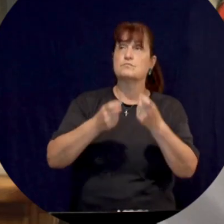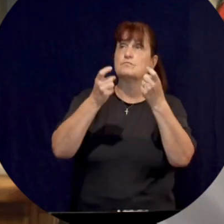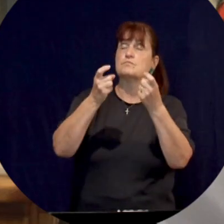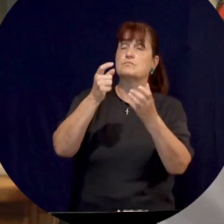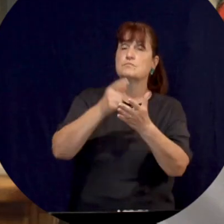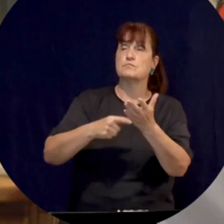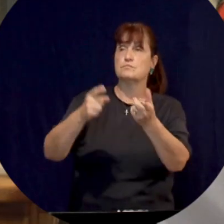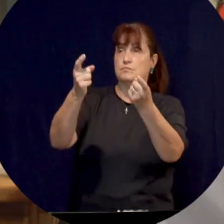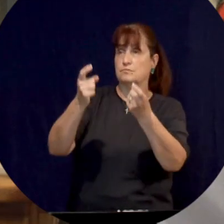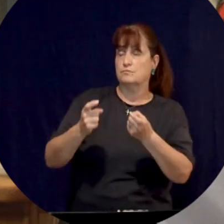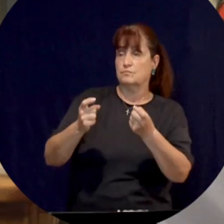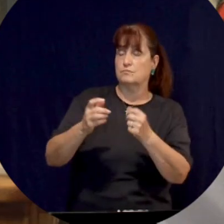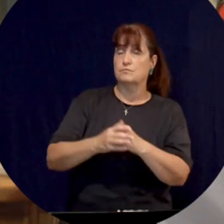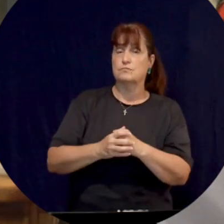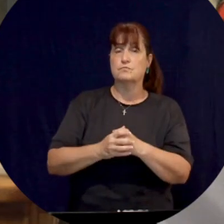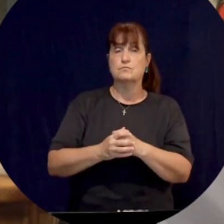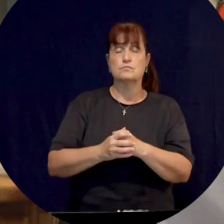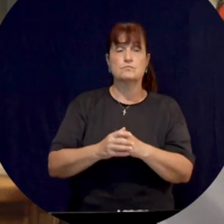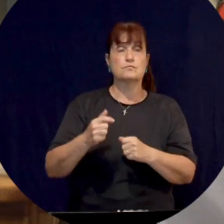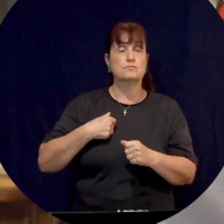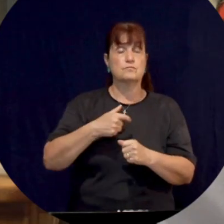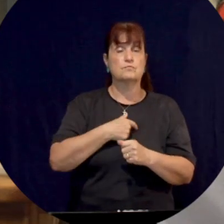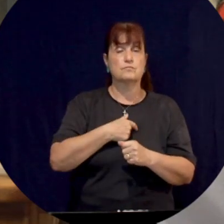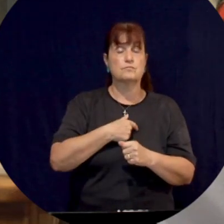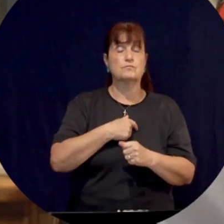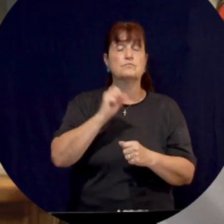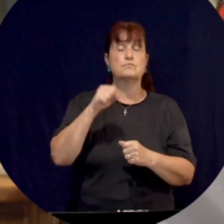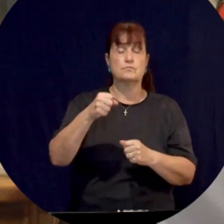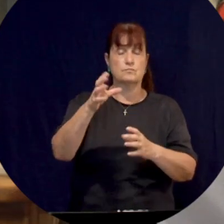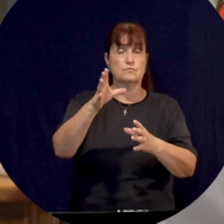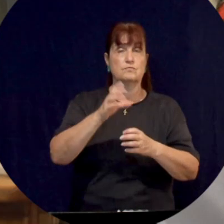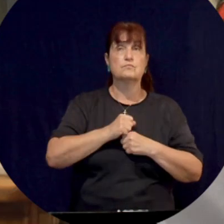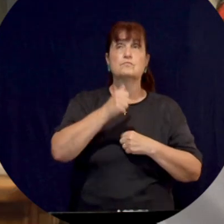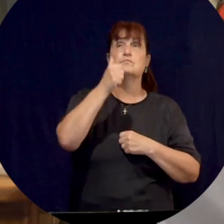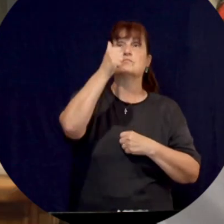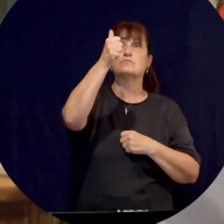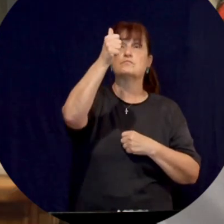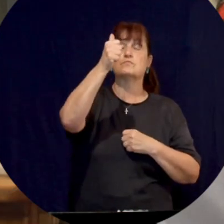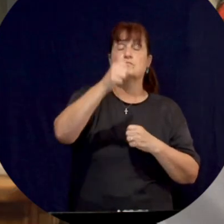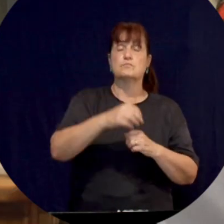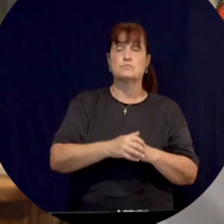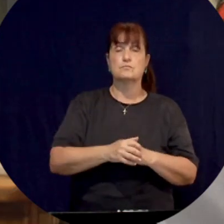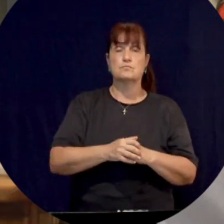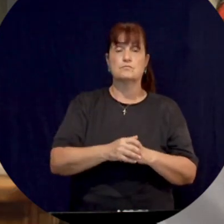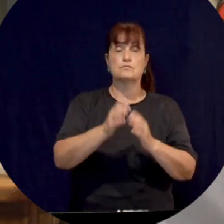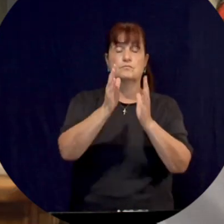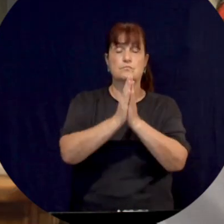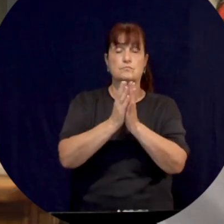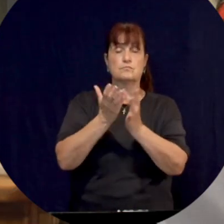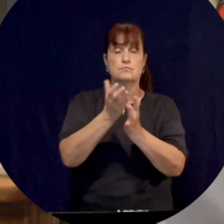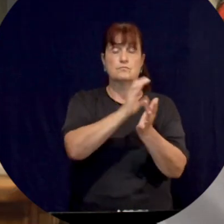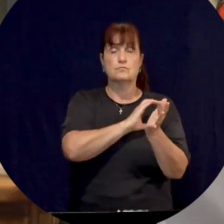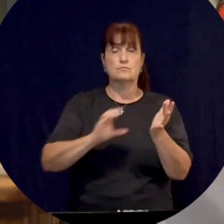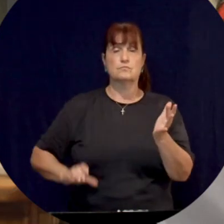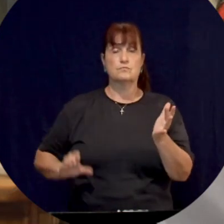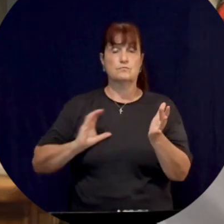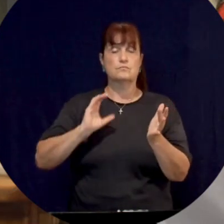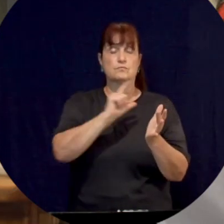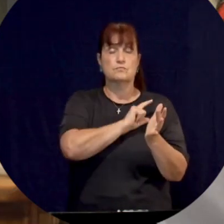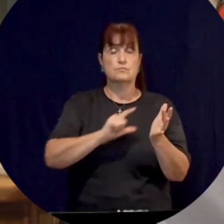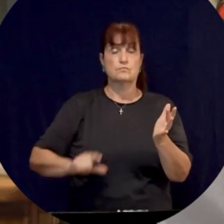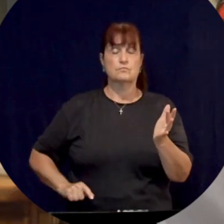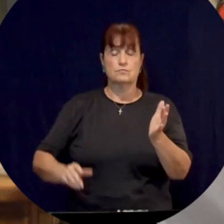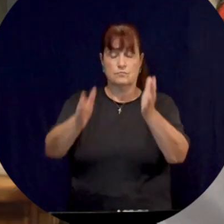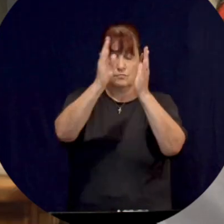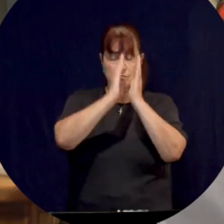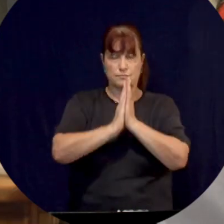you have given, we may merit to receive your very self. We ask this through Christ our